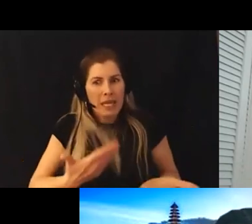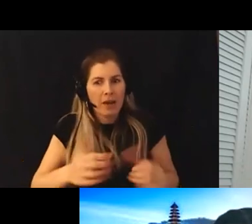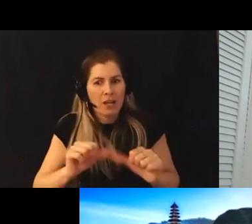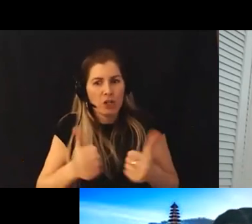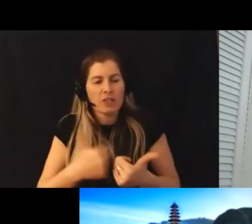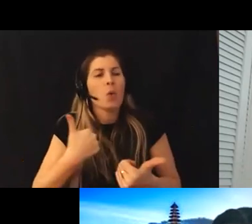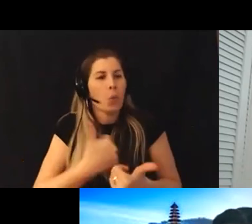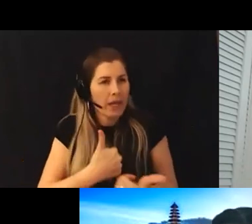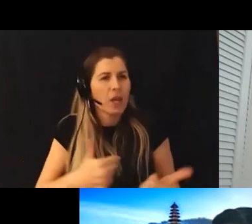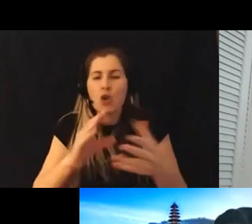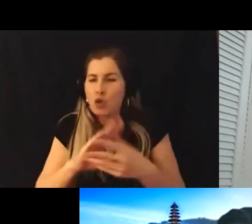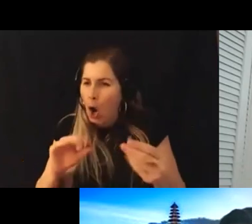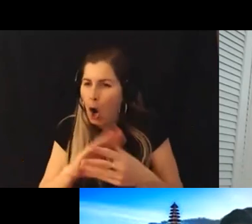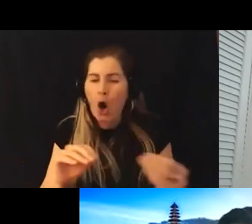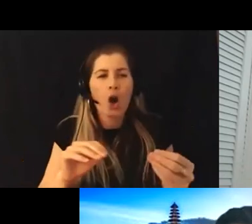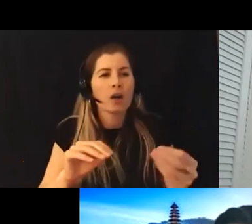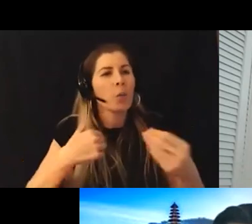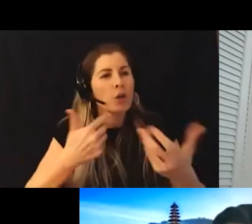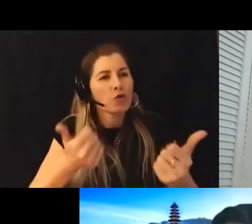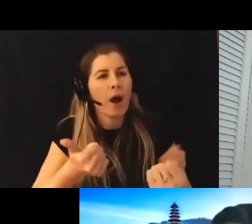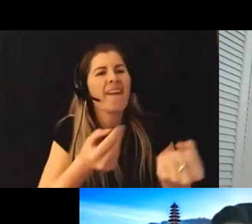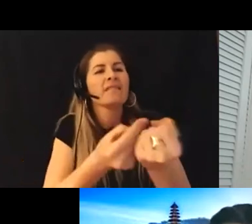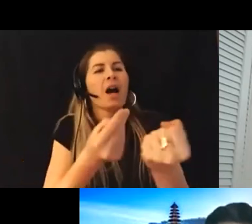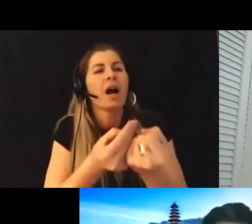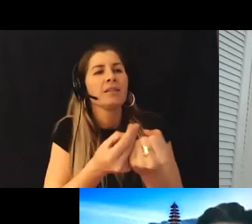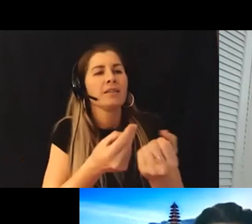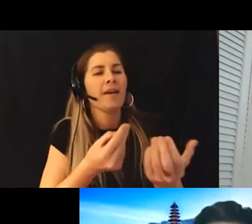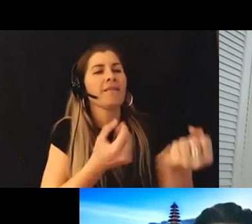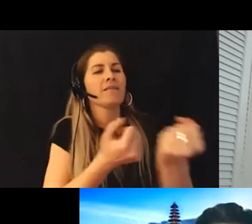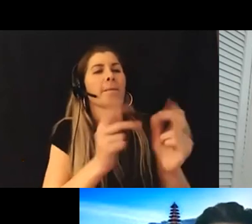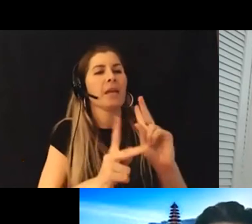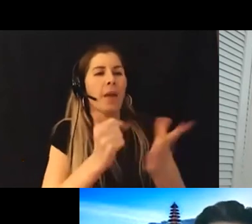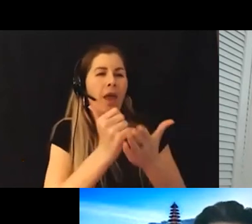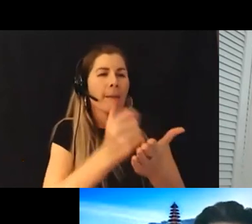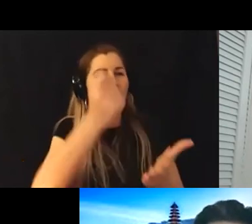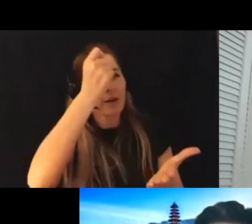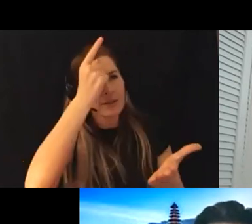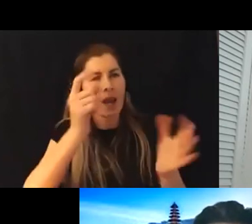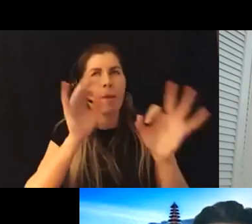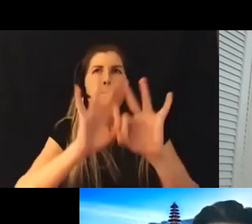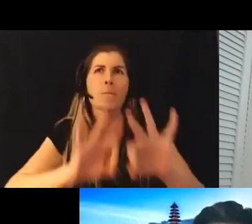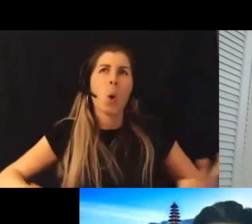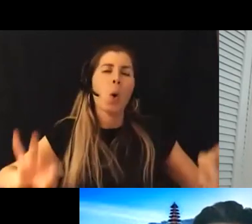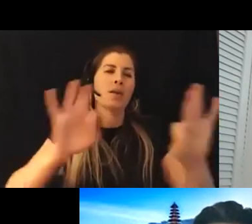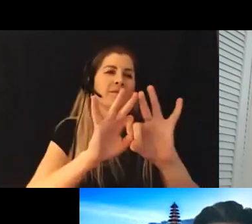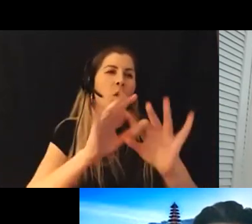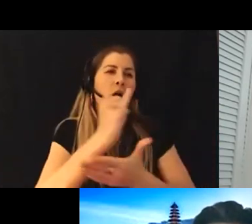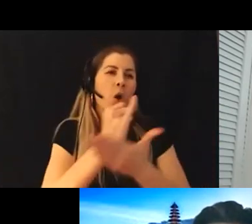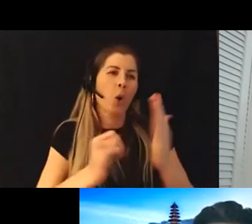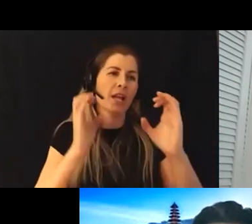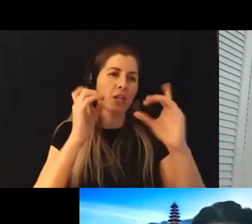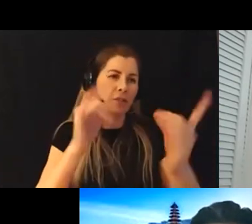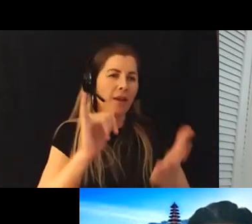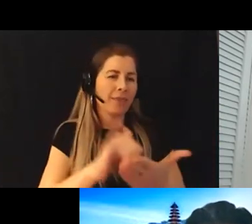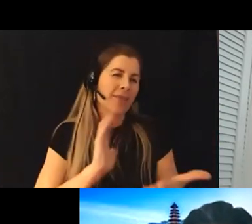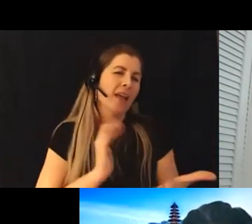fund opportunities to help educate people about the importance of arts education. So that's kind of our perspective